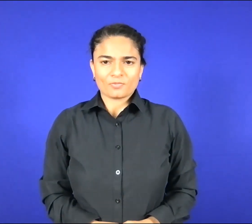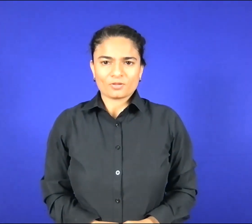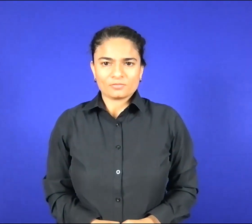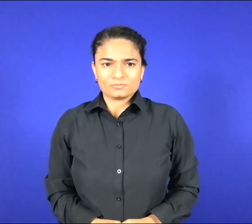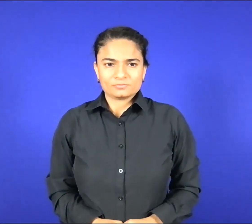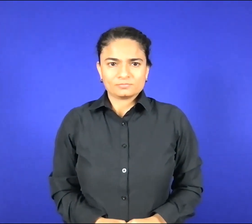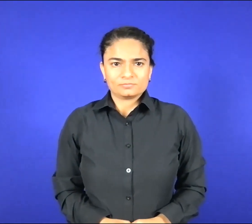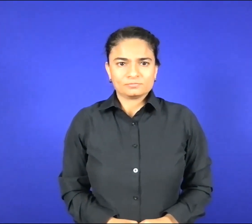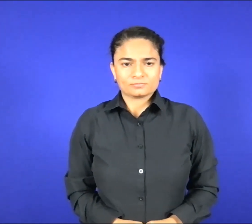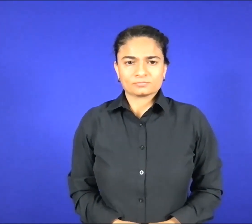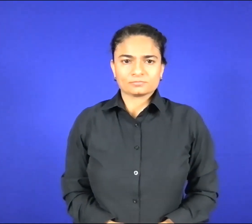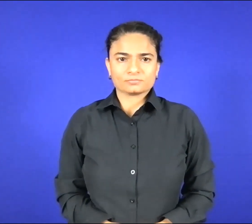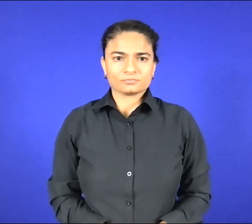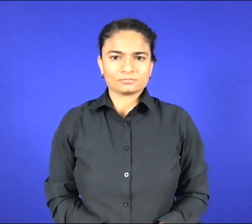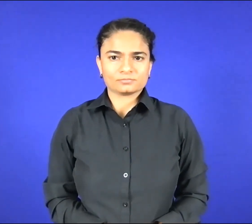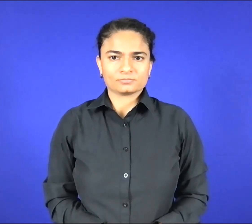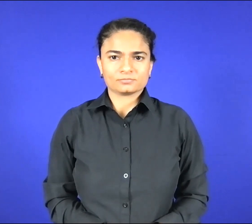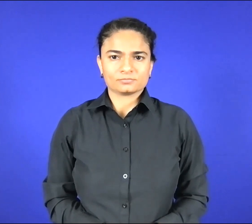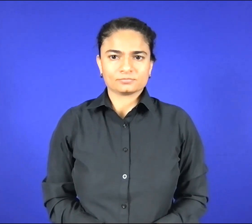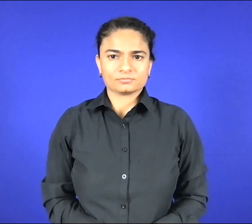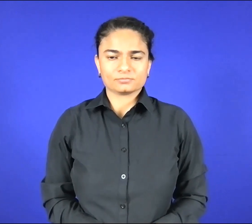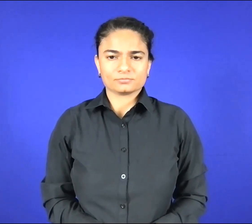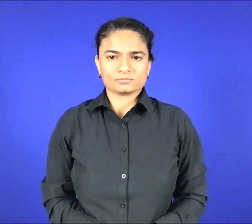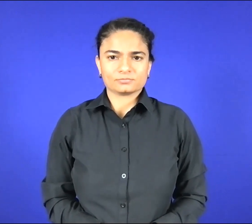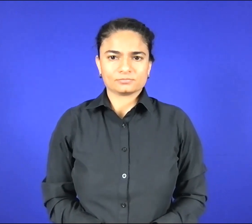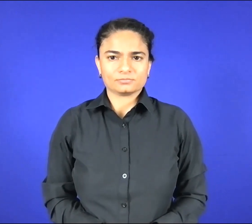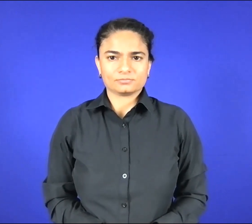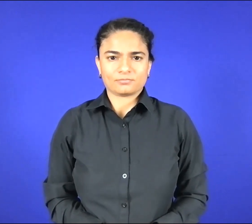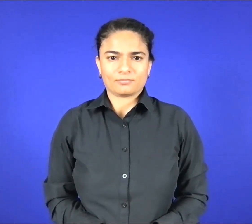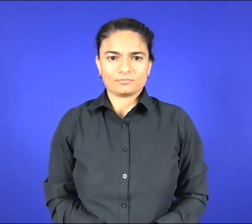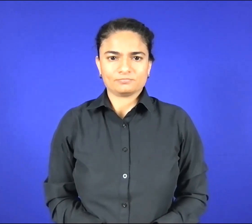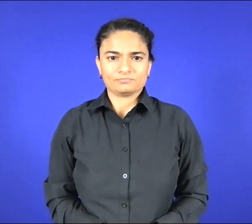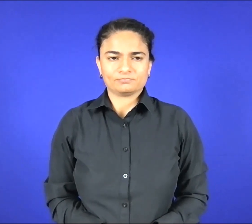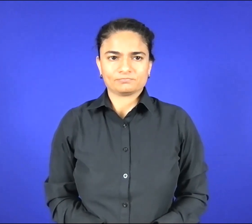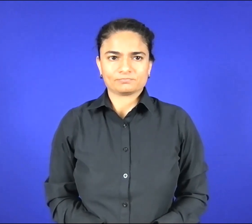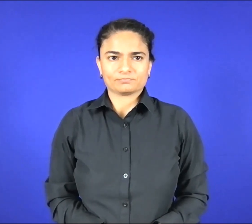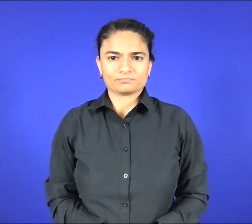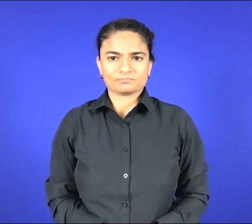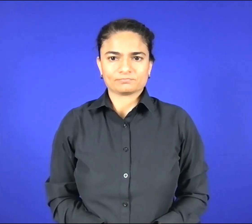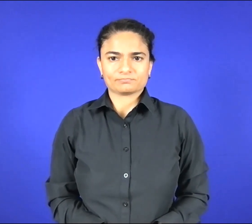So this session has come to the end. Thank you. See you at the next session.